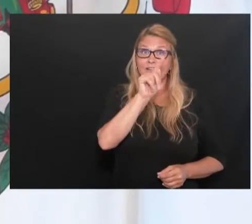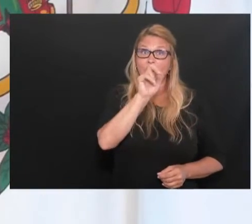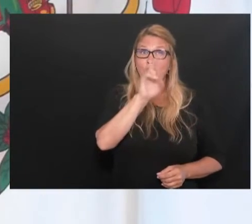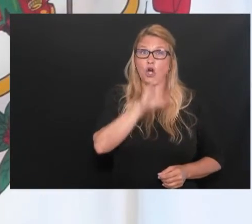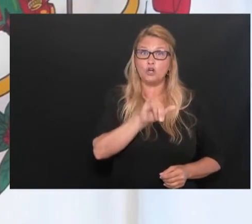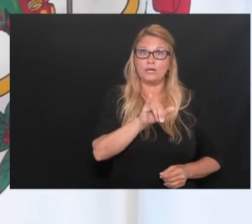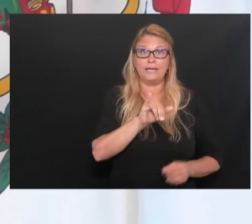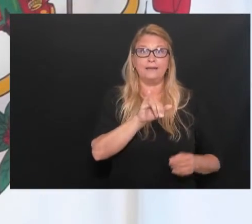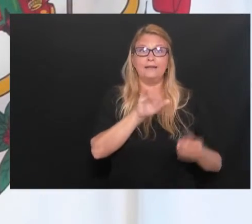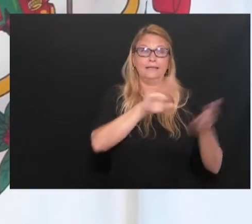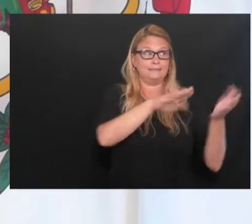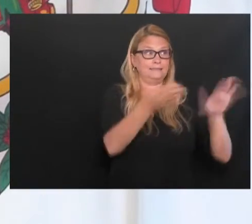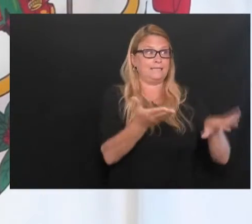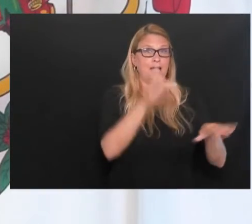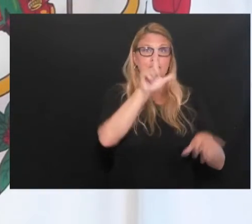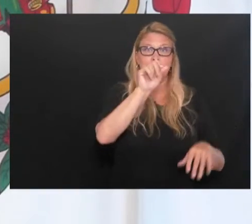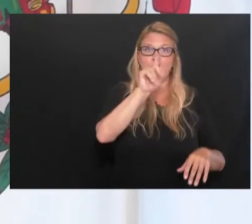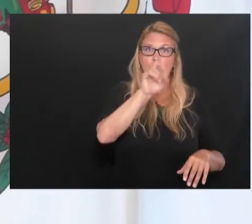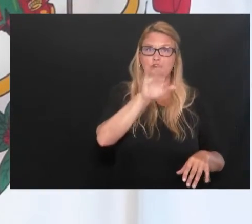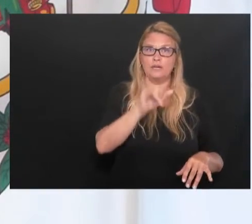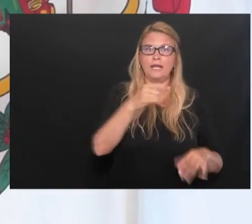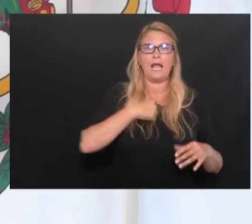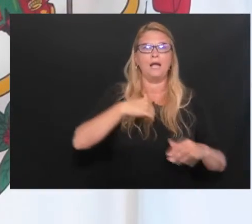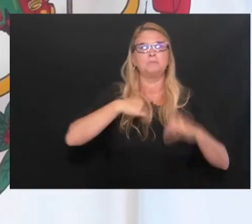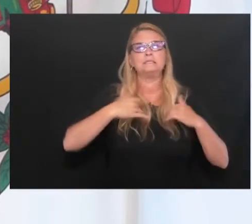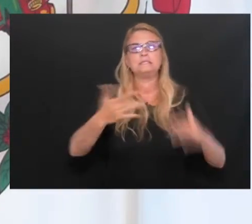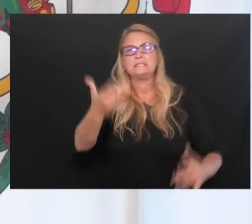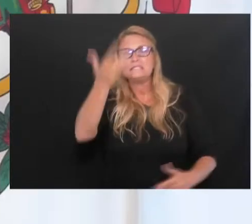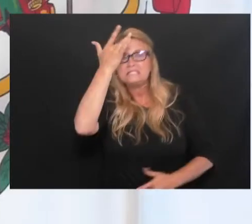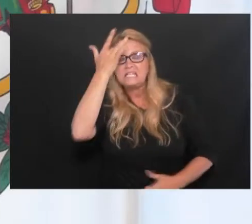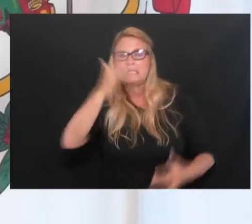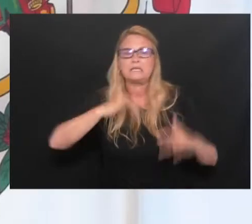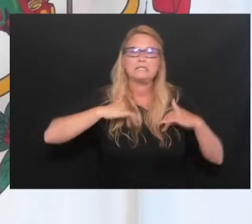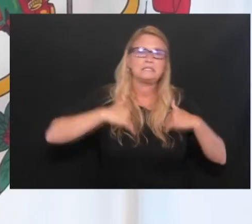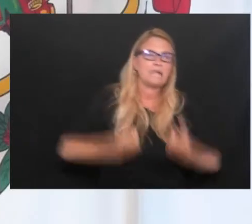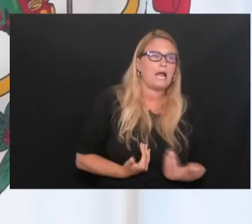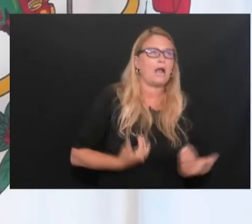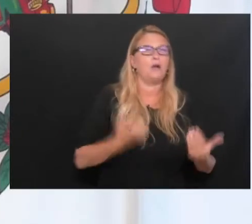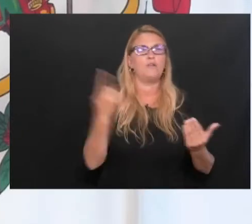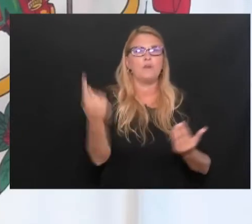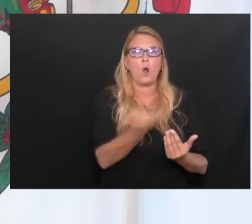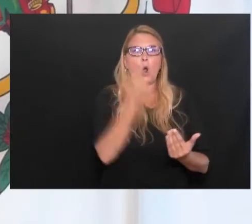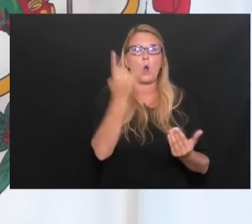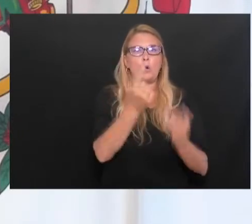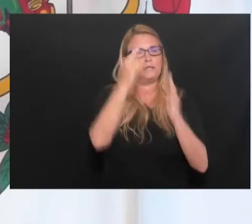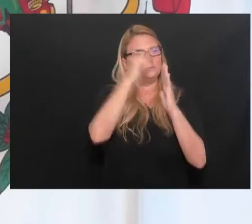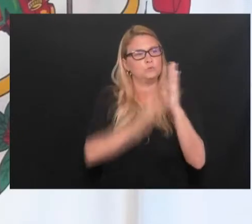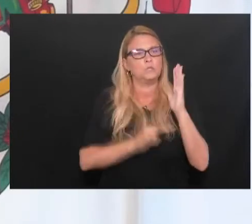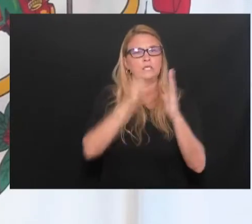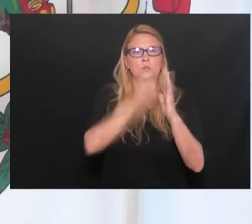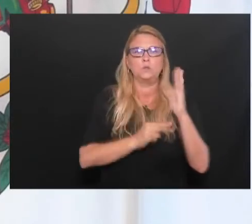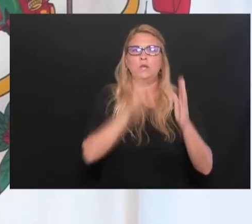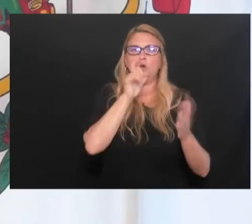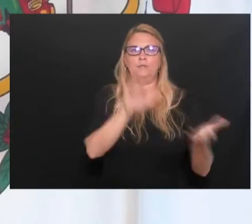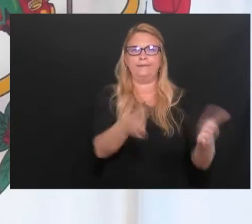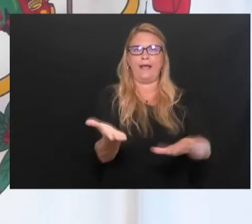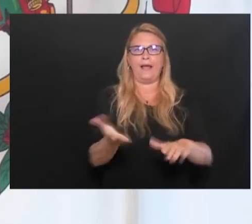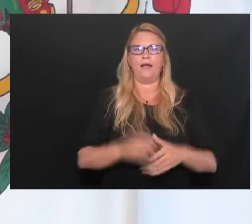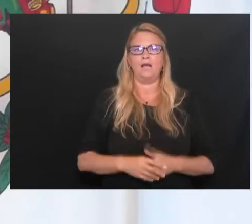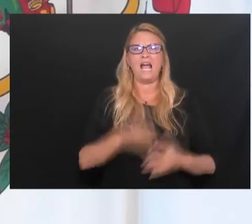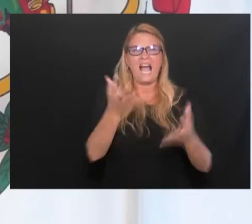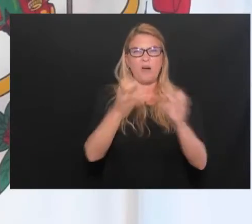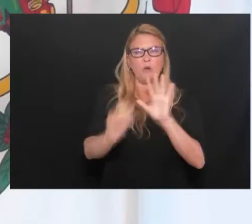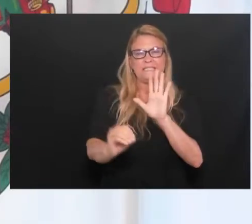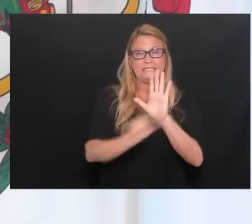walk in here. And I'm sick and tired of showing this. I want this to be nothing. I want it to be